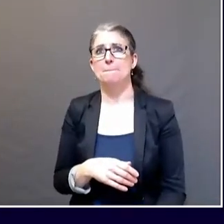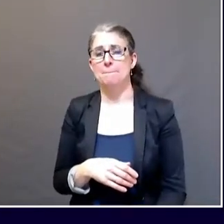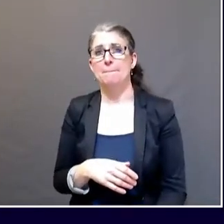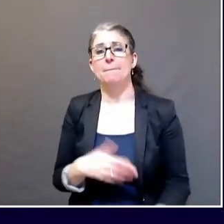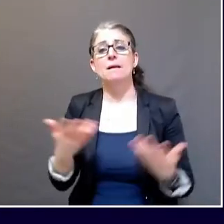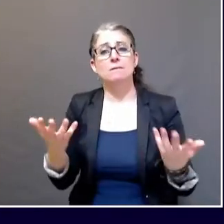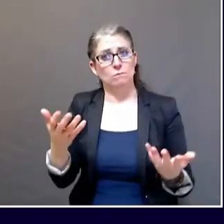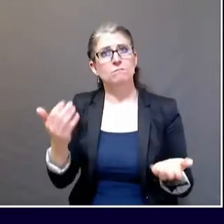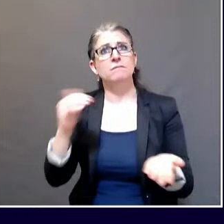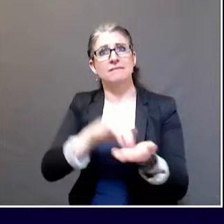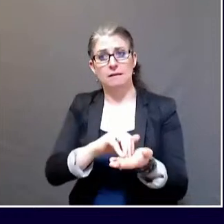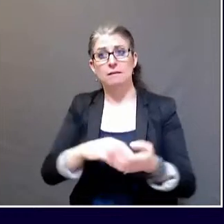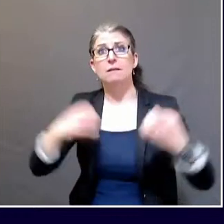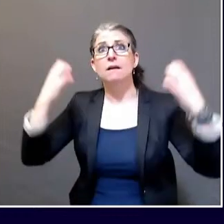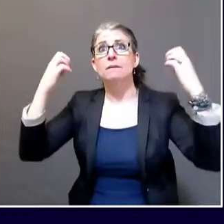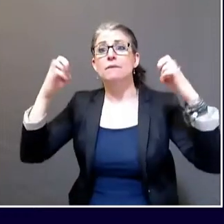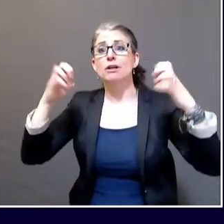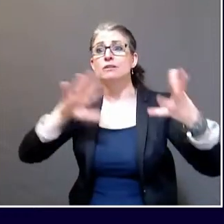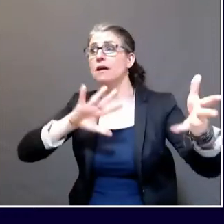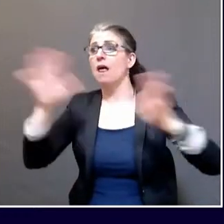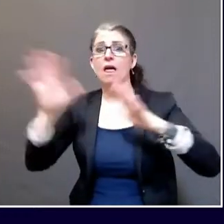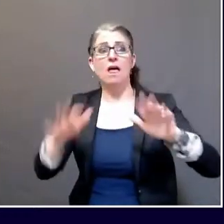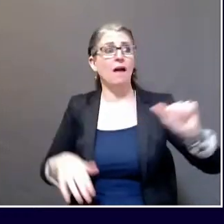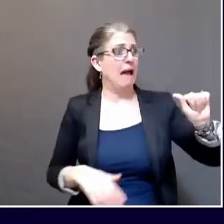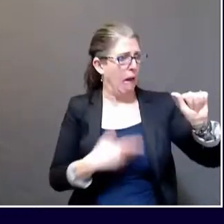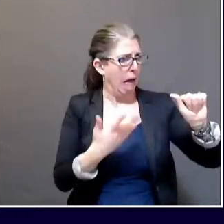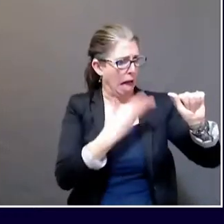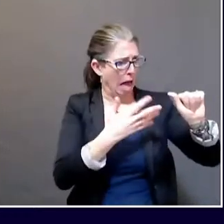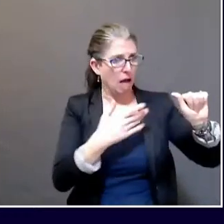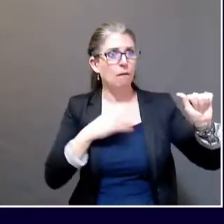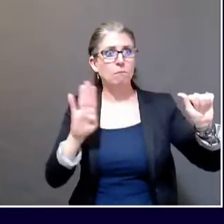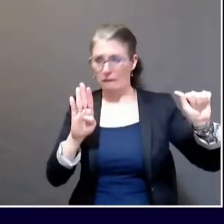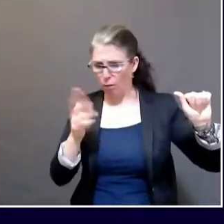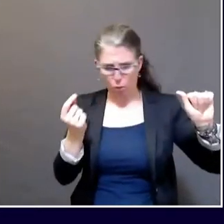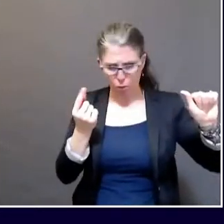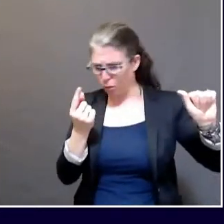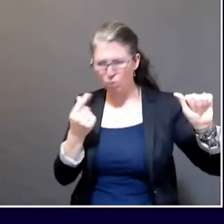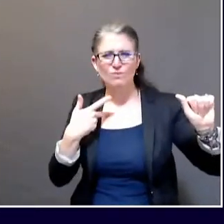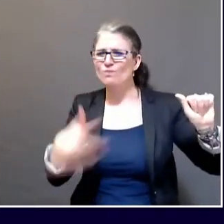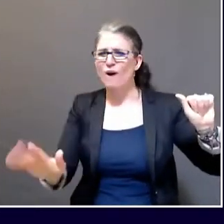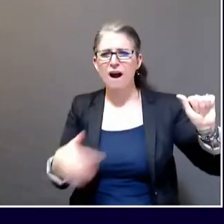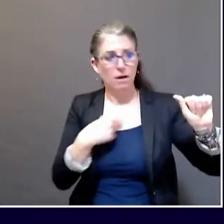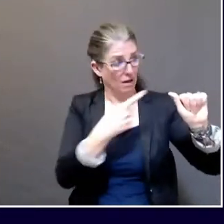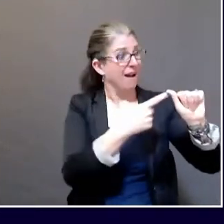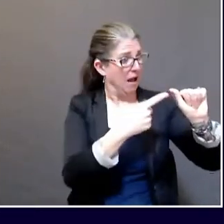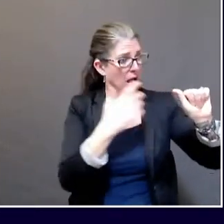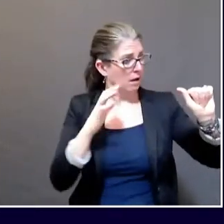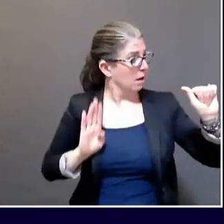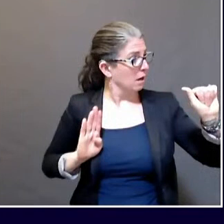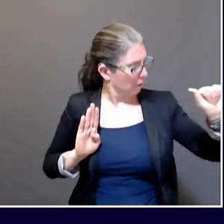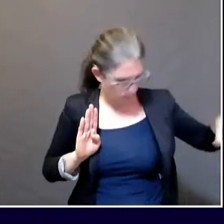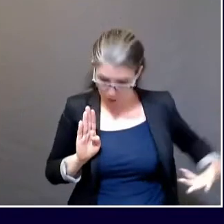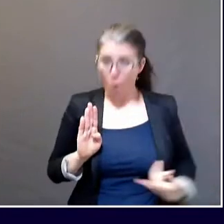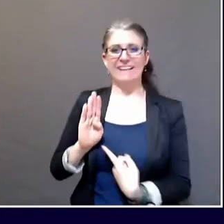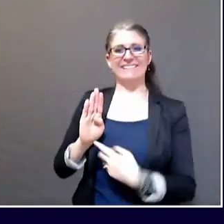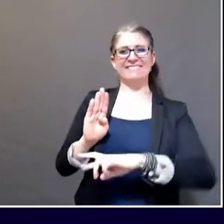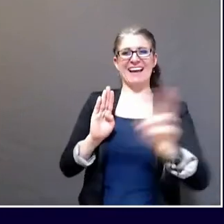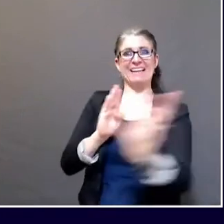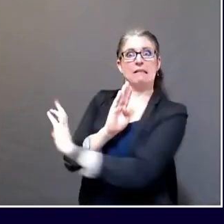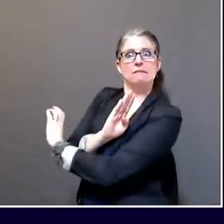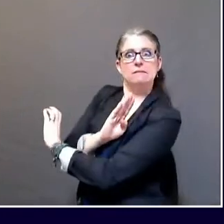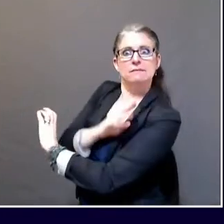So that's where we're at. And I'll add just a reminder that the way that the federal government set this up to